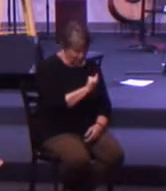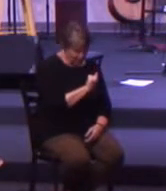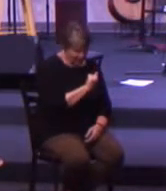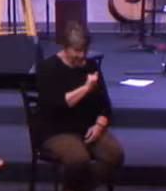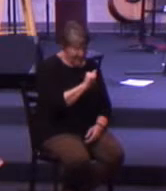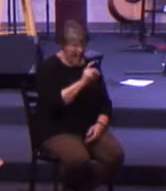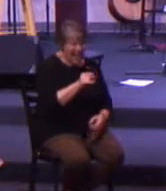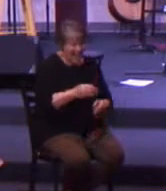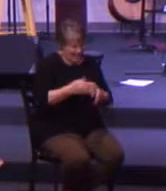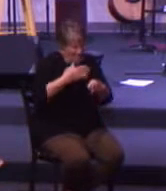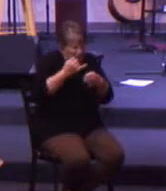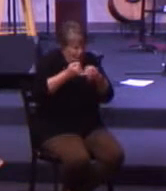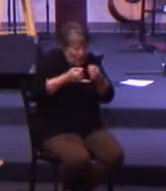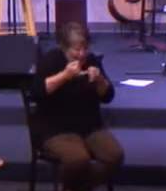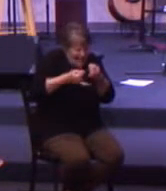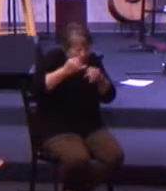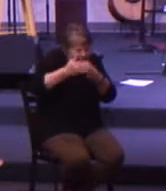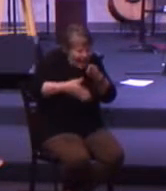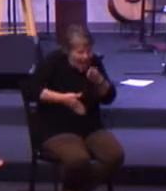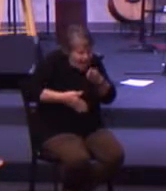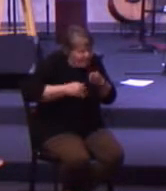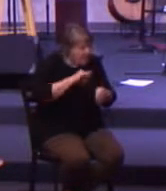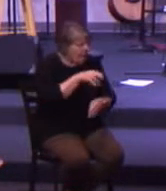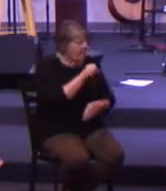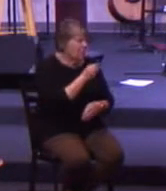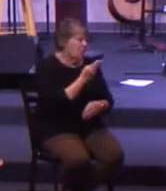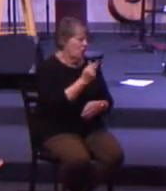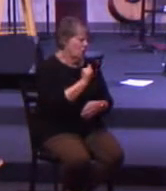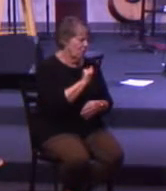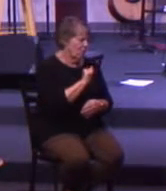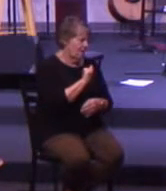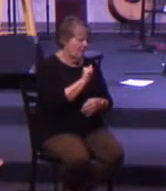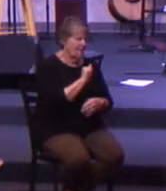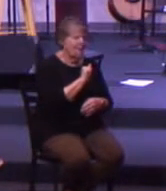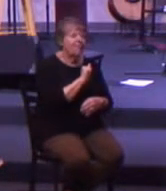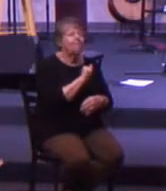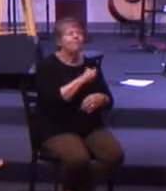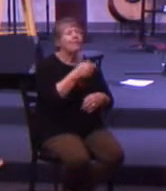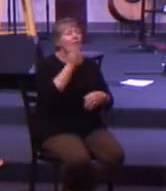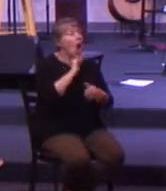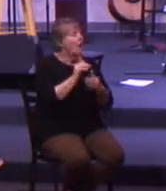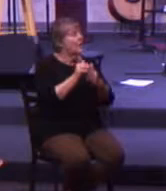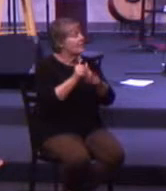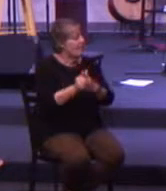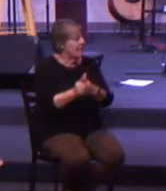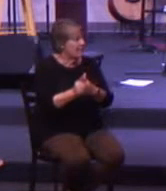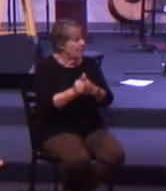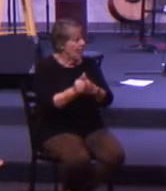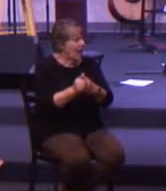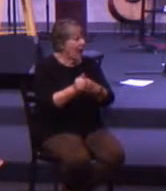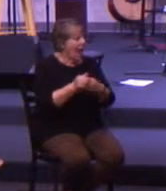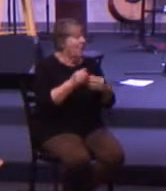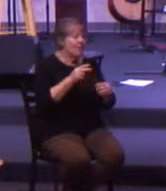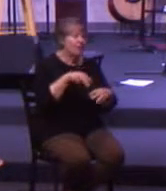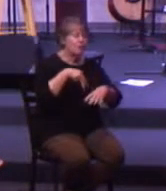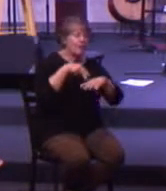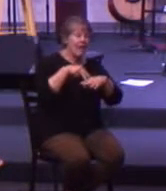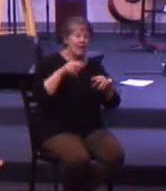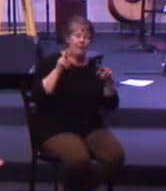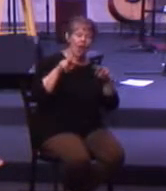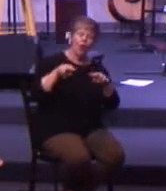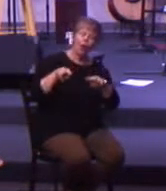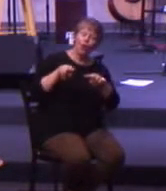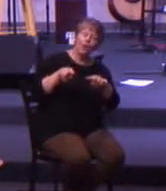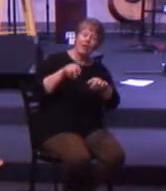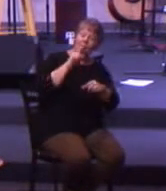very end of the book of Joshua, Joshua is leading God's people. And they're literally standing and looking at the promised land. God's like, that land right there, like that one that you're